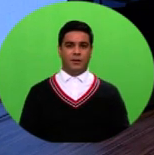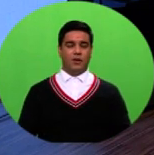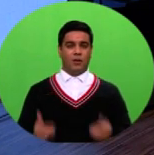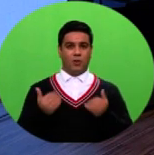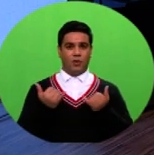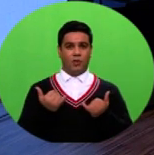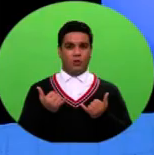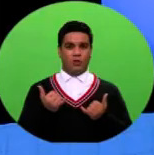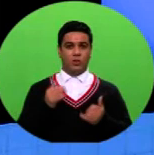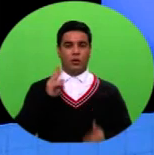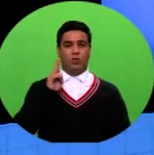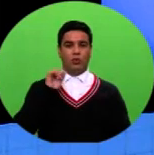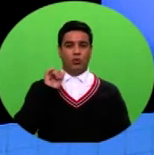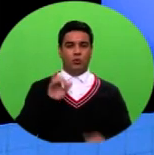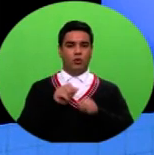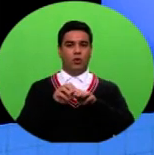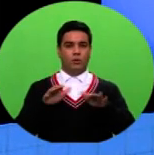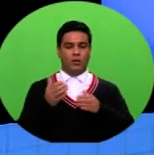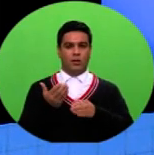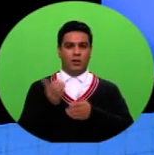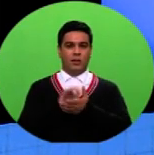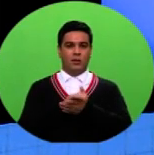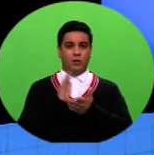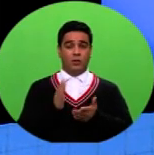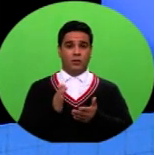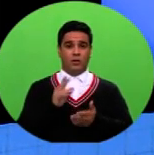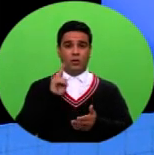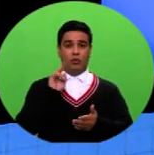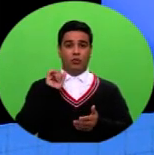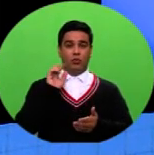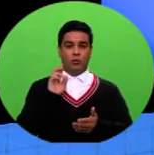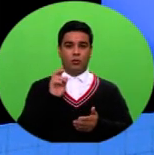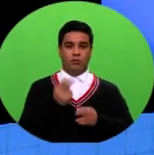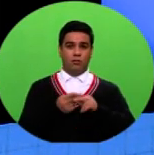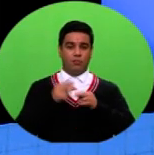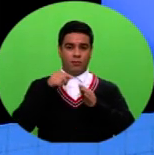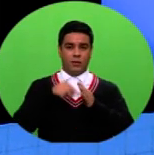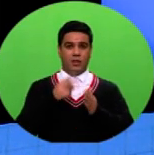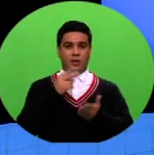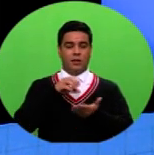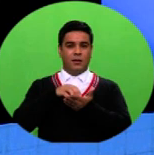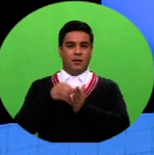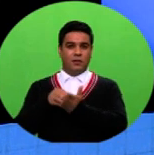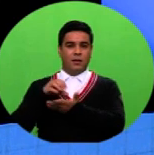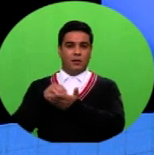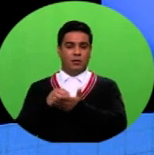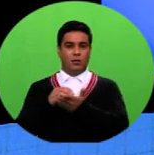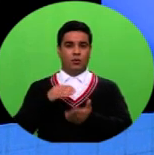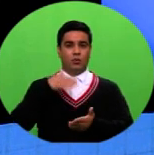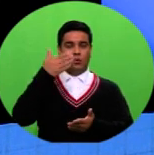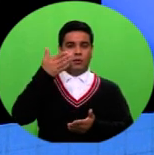Endi kubning yoyilmasi bilan tanishib olamiz. Kub asosi 2 ta kvadratdan, ustki va